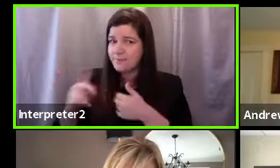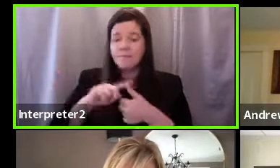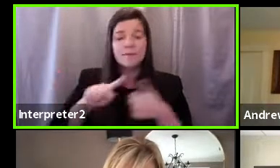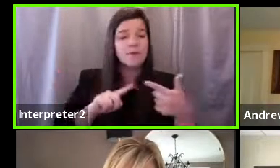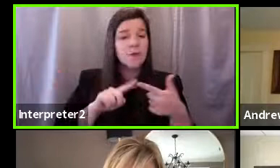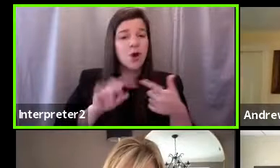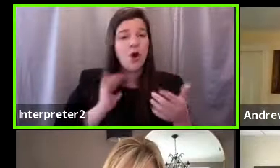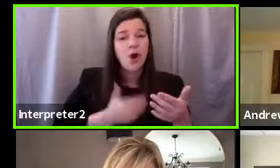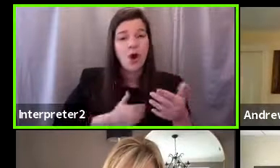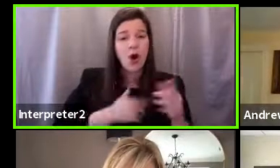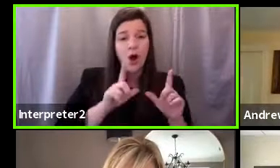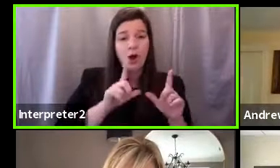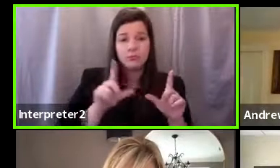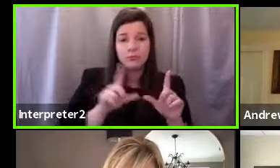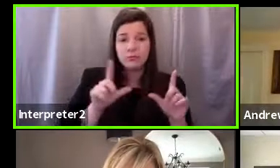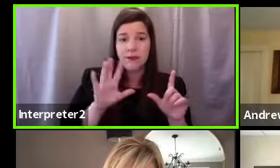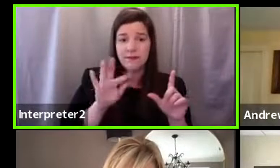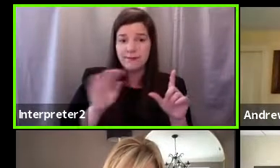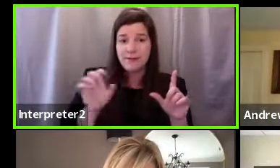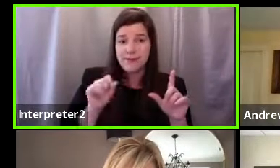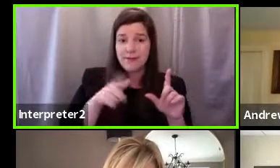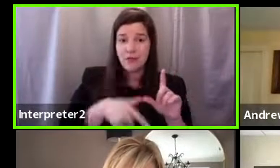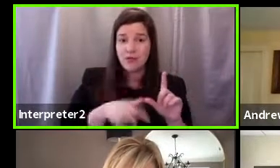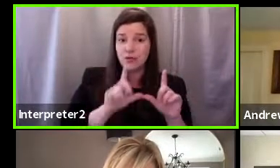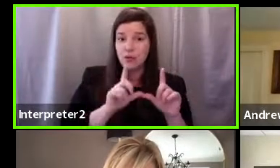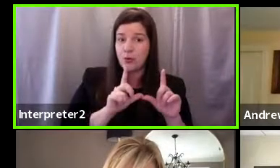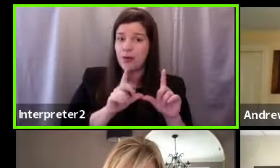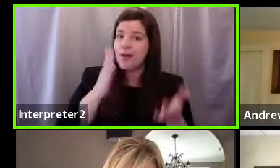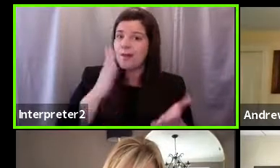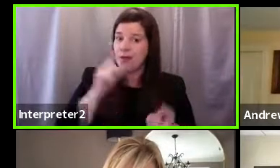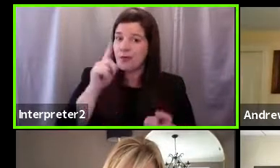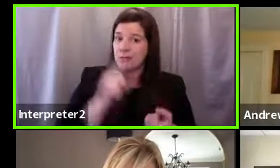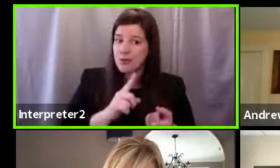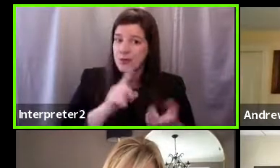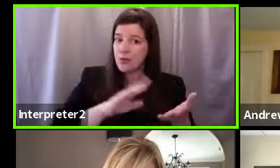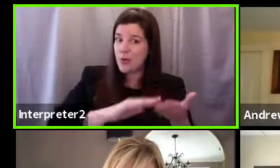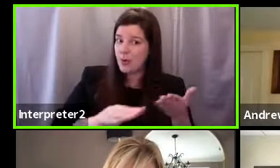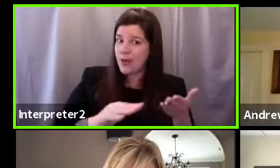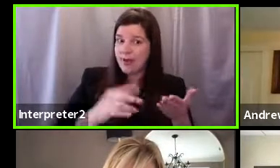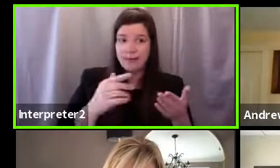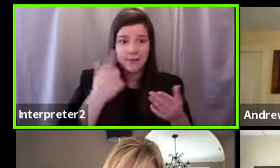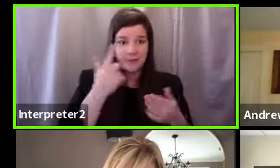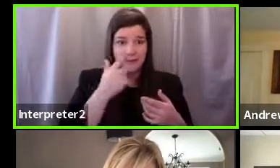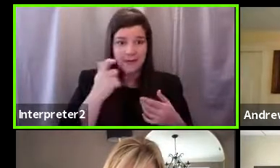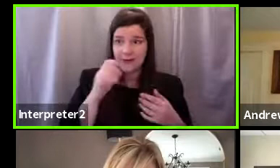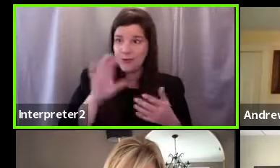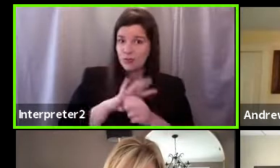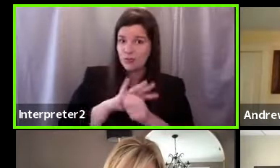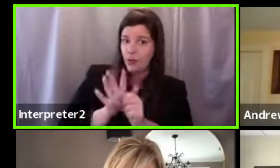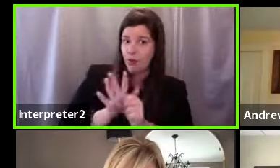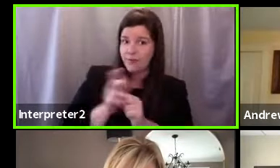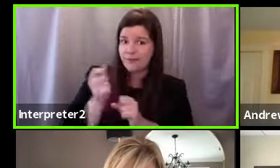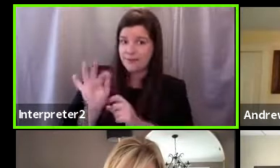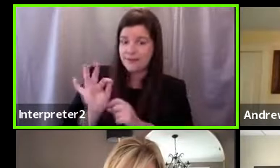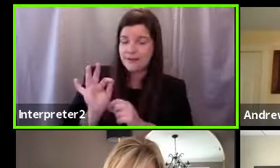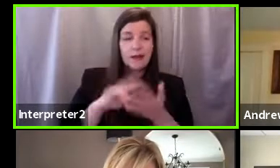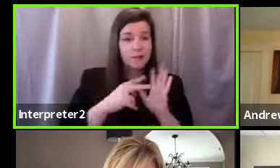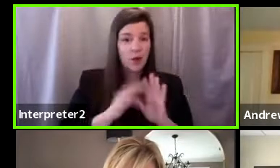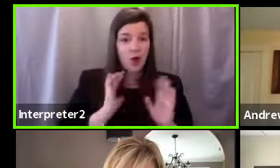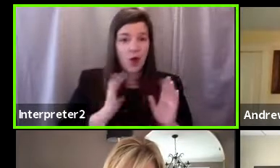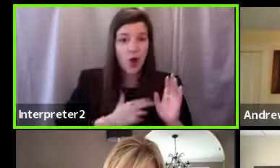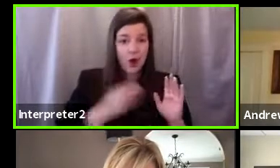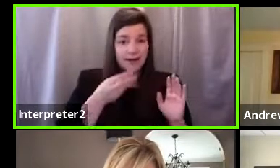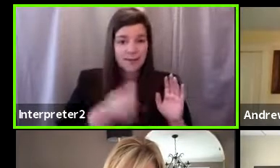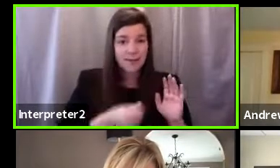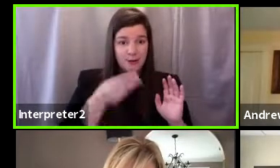this fiscal year as well as next fiscal year because of COVID-19. Meanwhile, our expenditures continue to